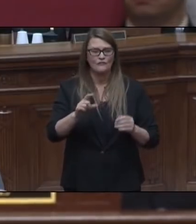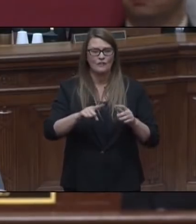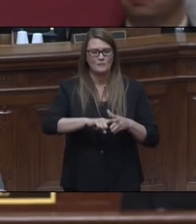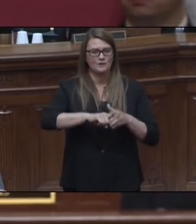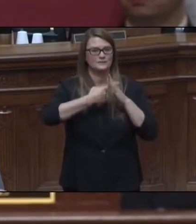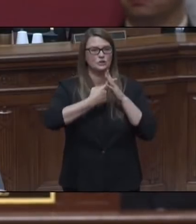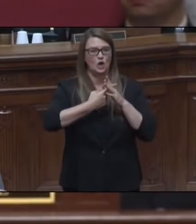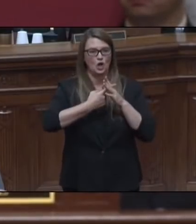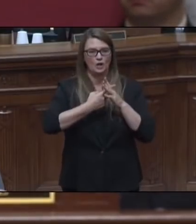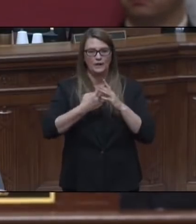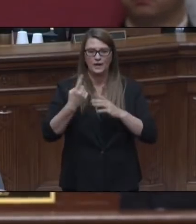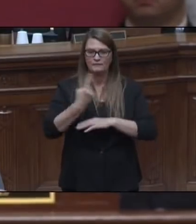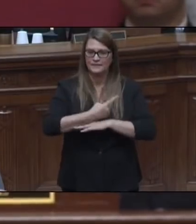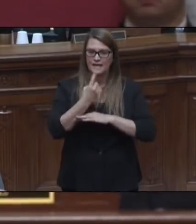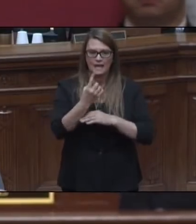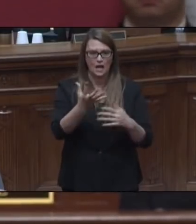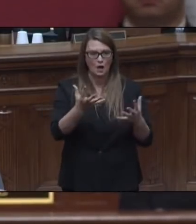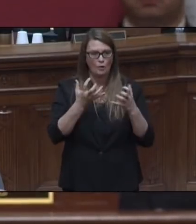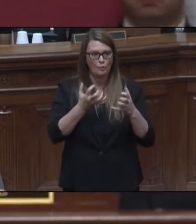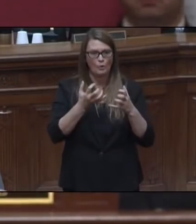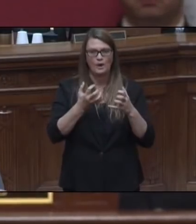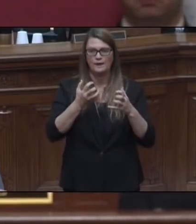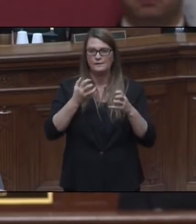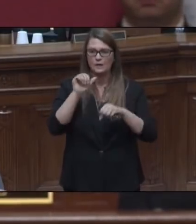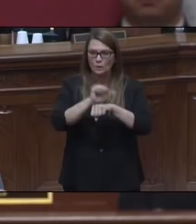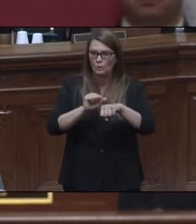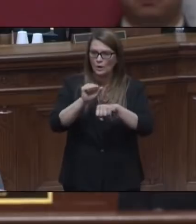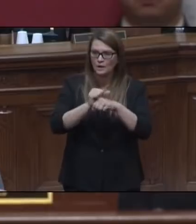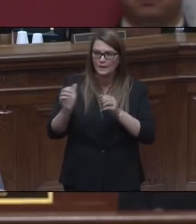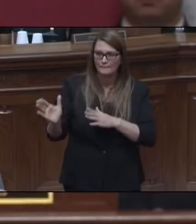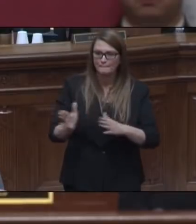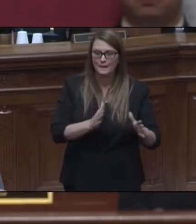we've wanted to get this accomplished. We